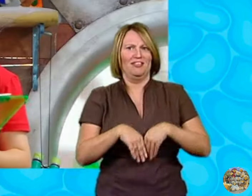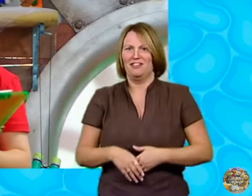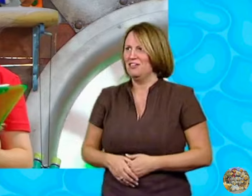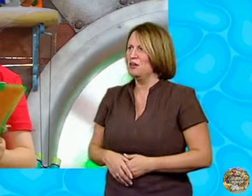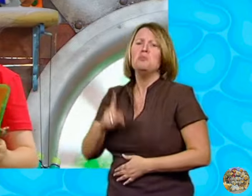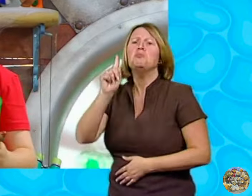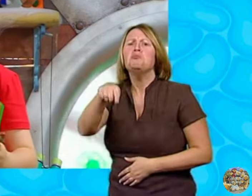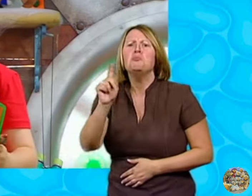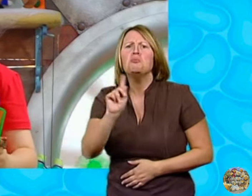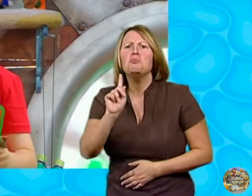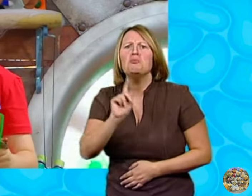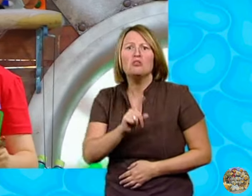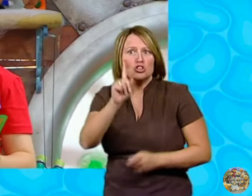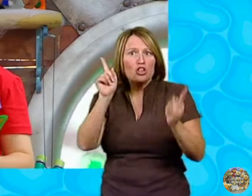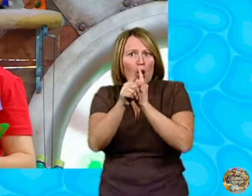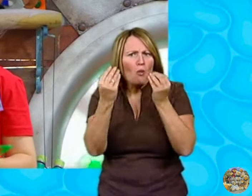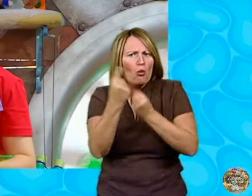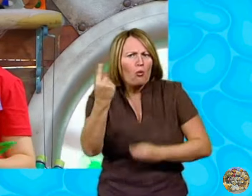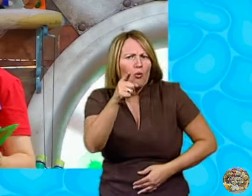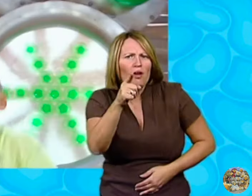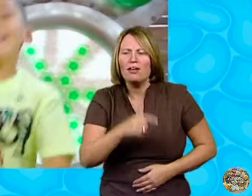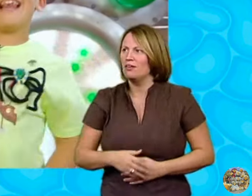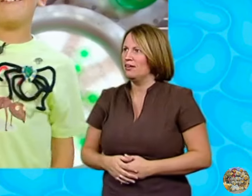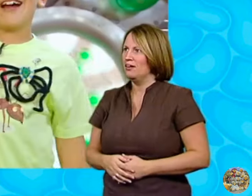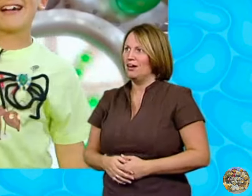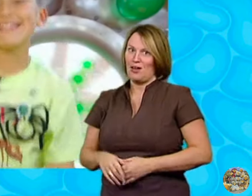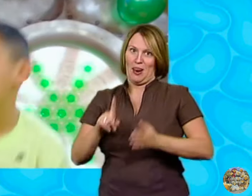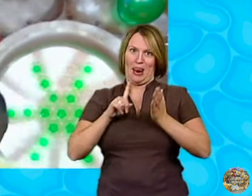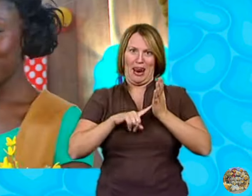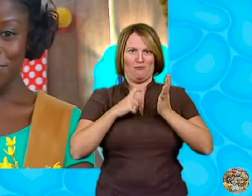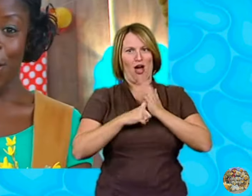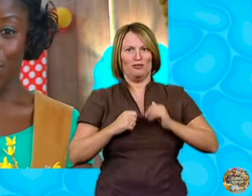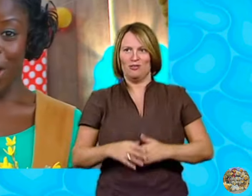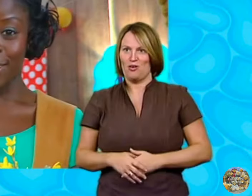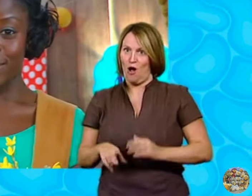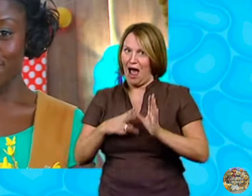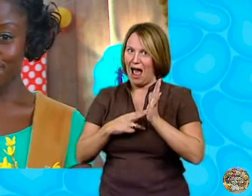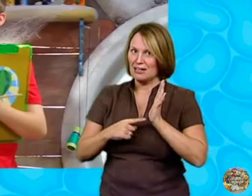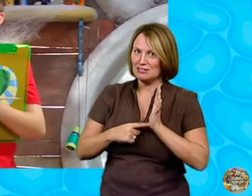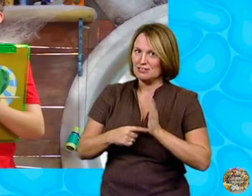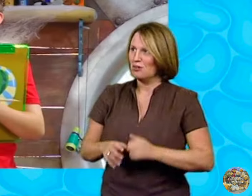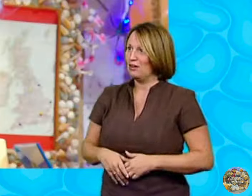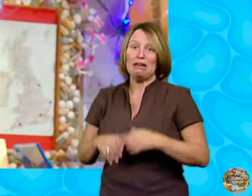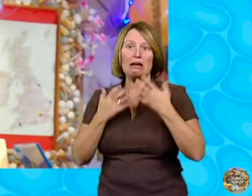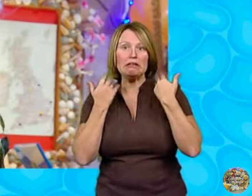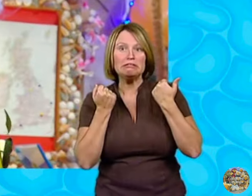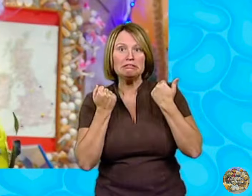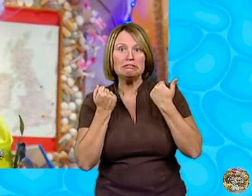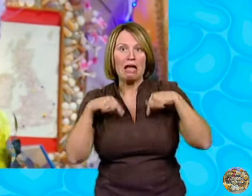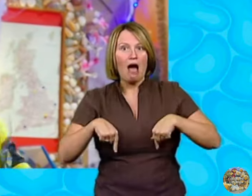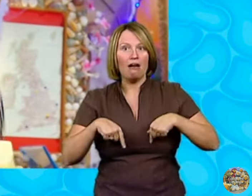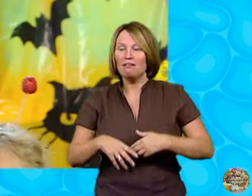And what about you? Who would you change bodies with? Lily Rose. Or Ant. Cat?